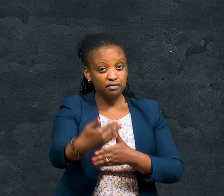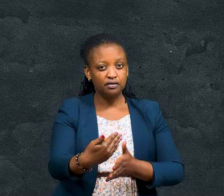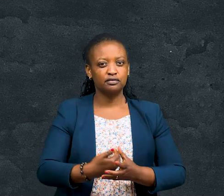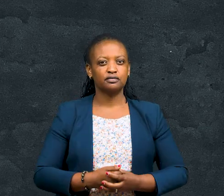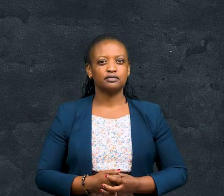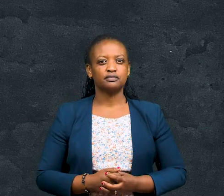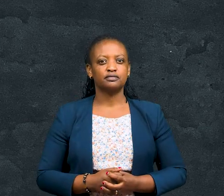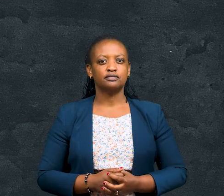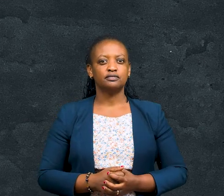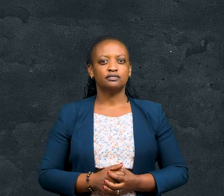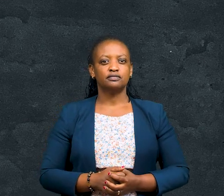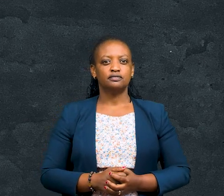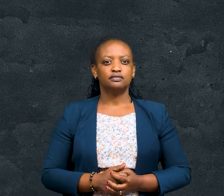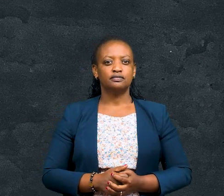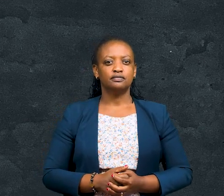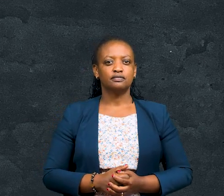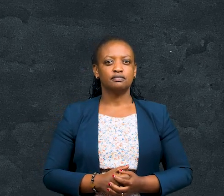then